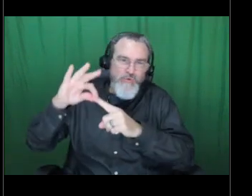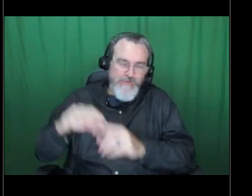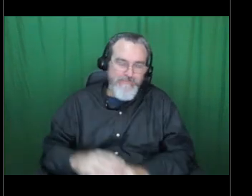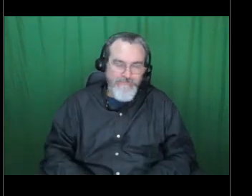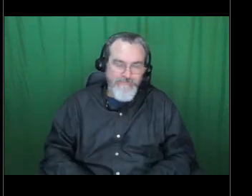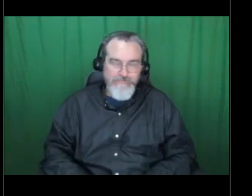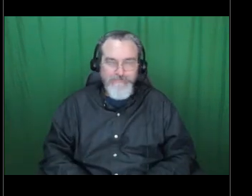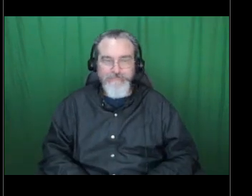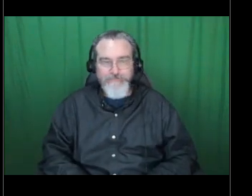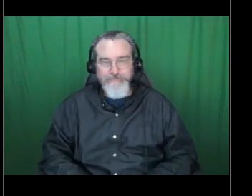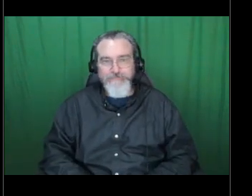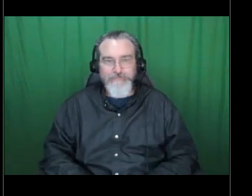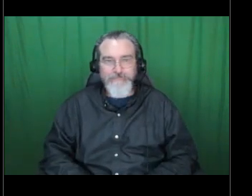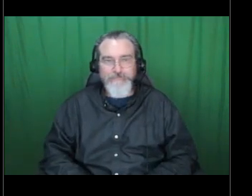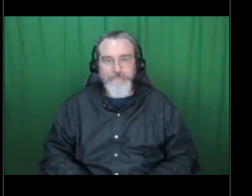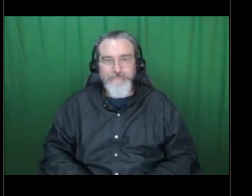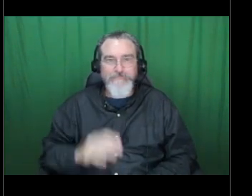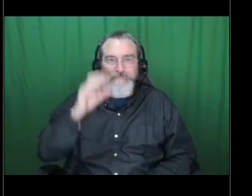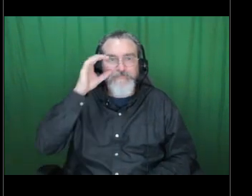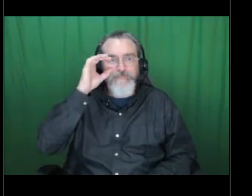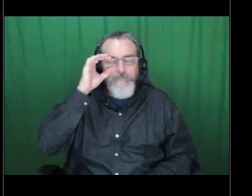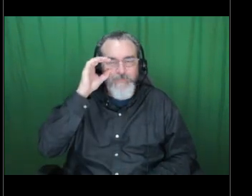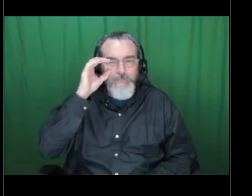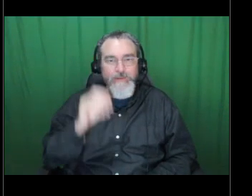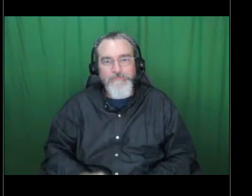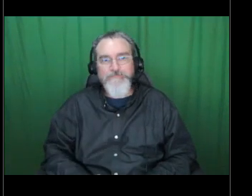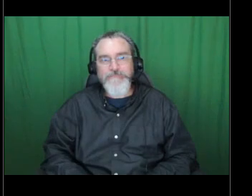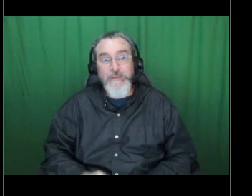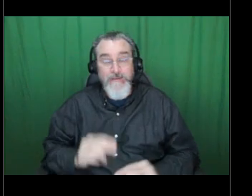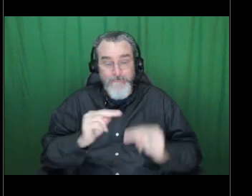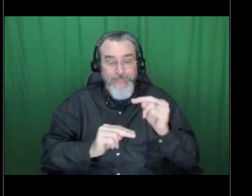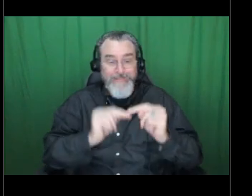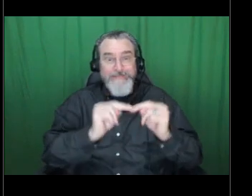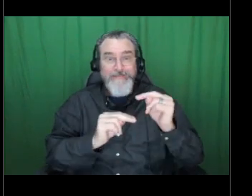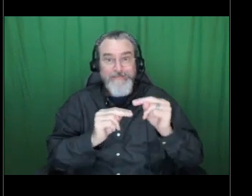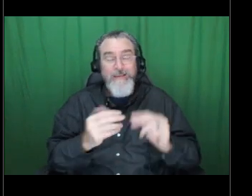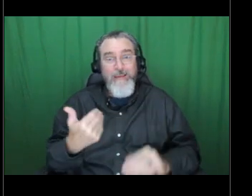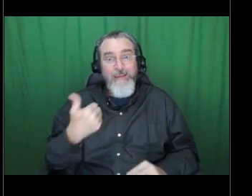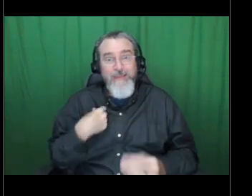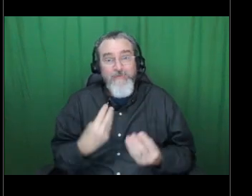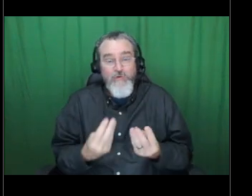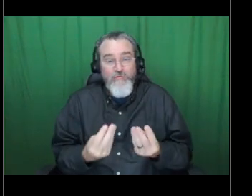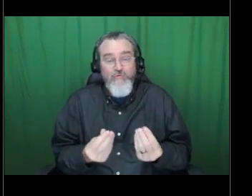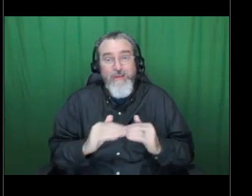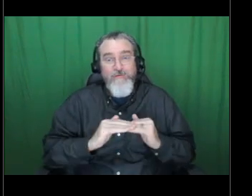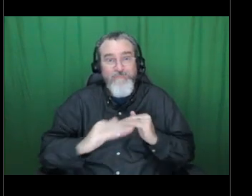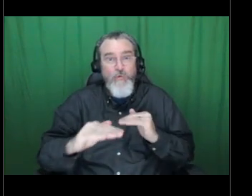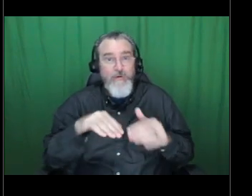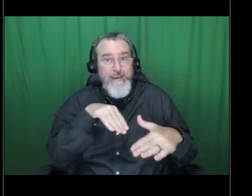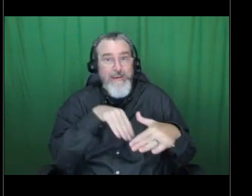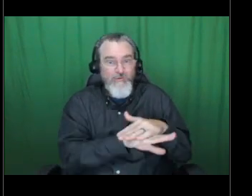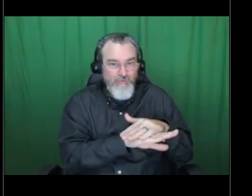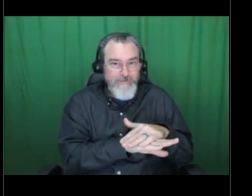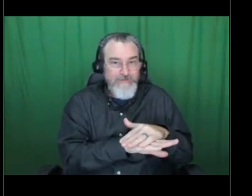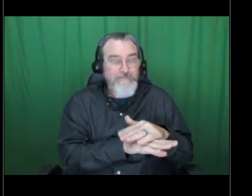Buildings with separate ground floor unit entrances on 2 or more ground floors.